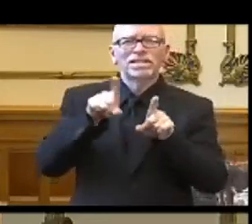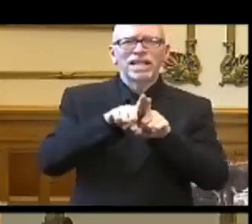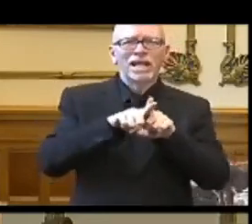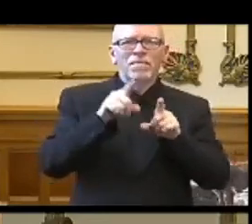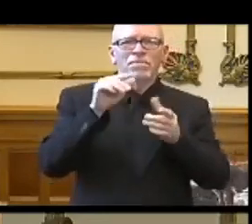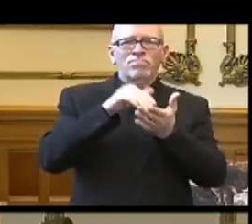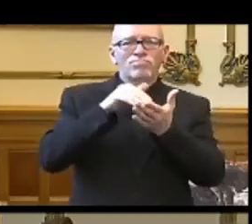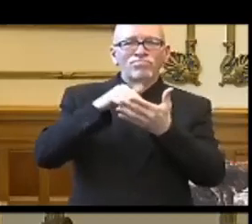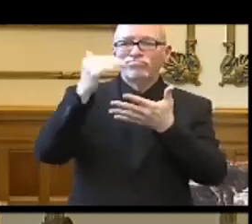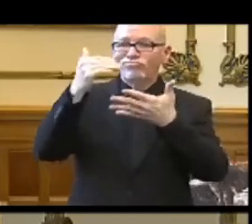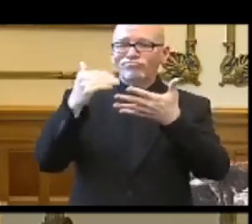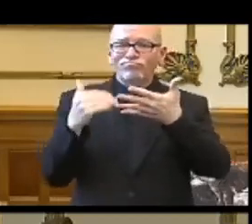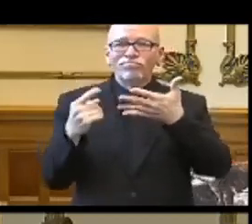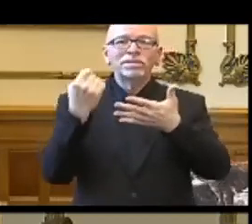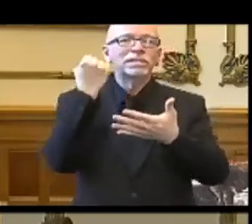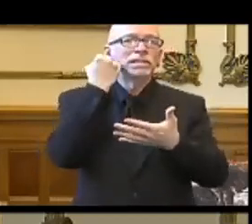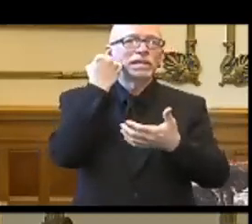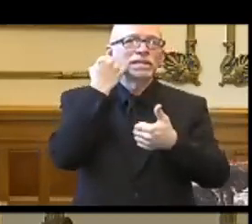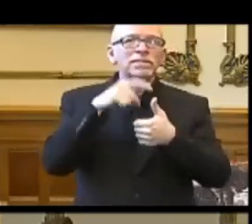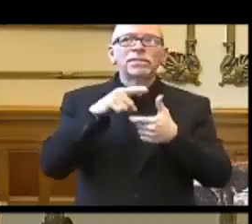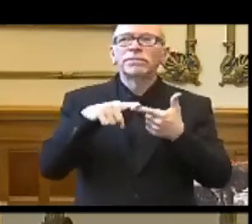providers are listed: dental,